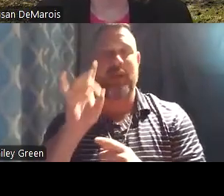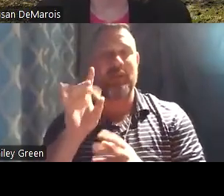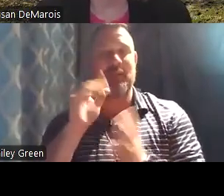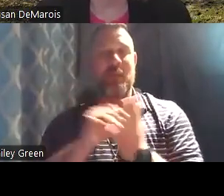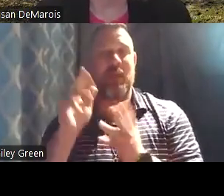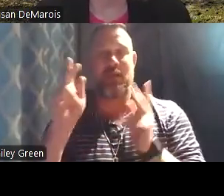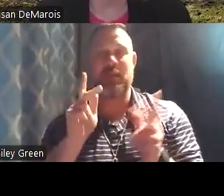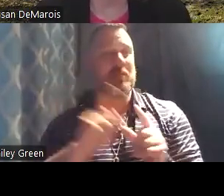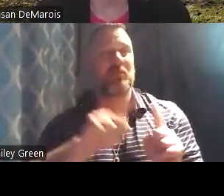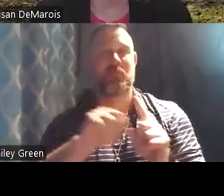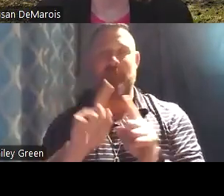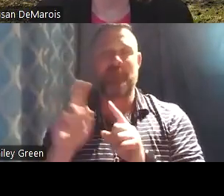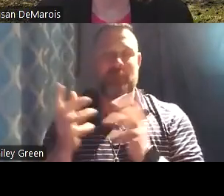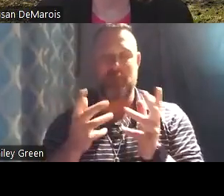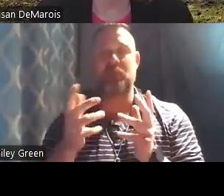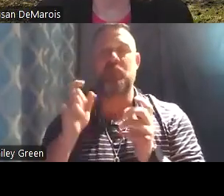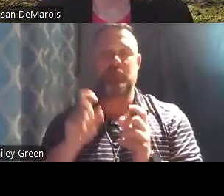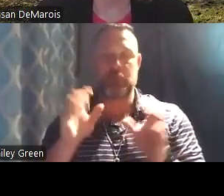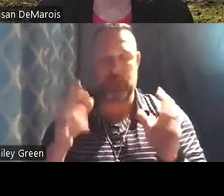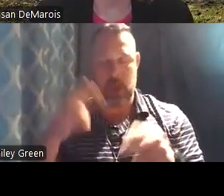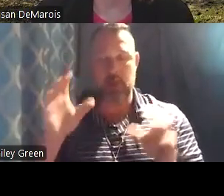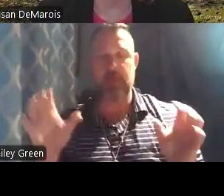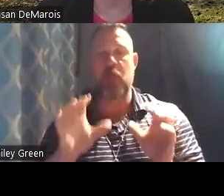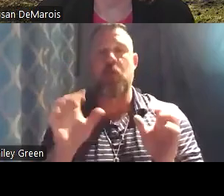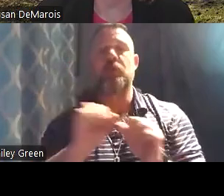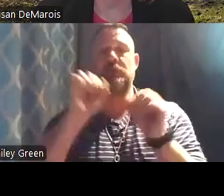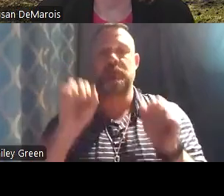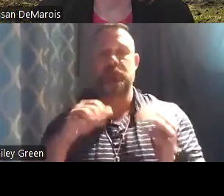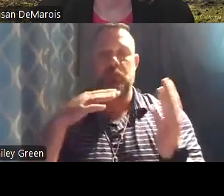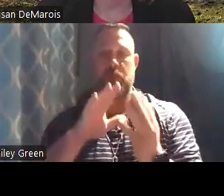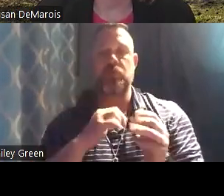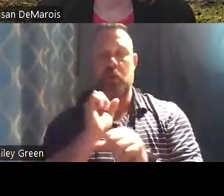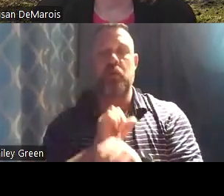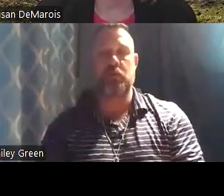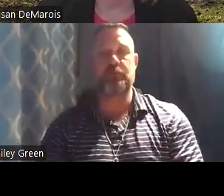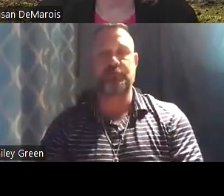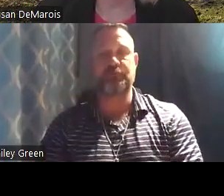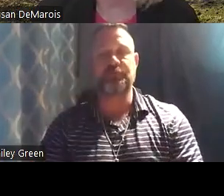really need to be high performers and have a systems approach to our work.